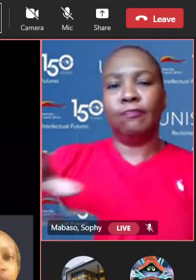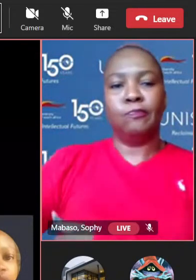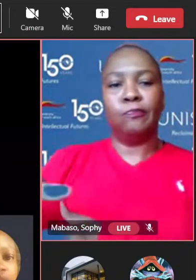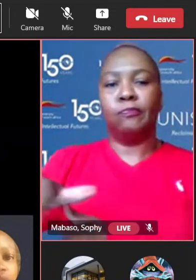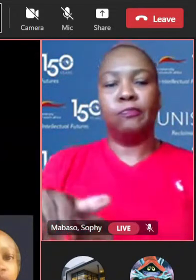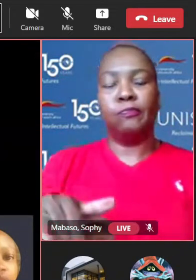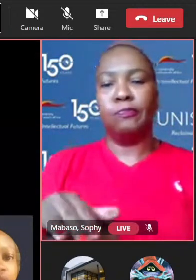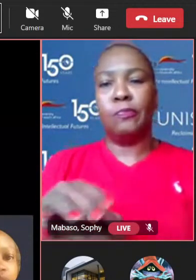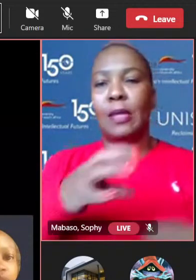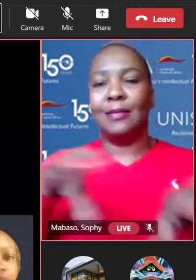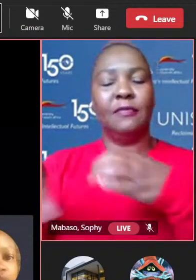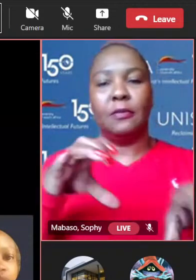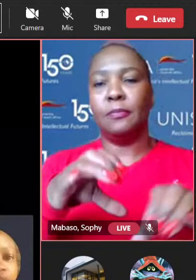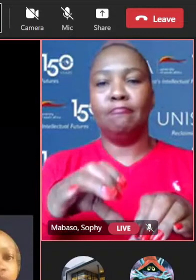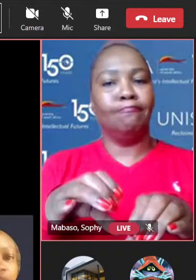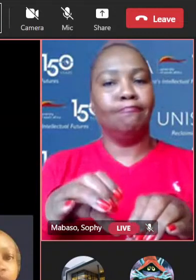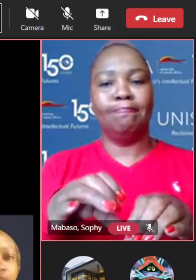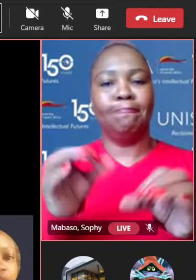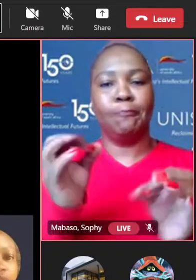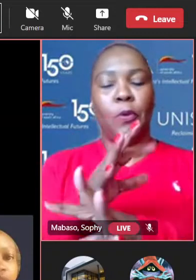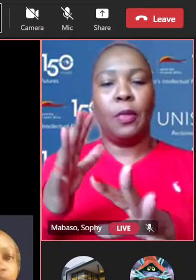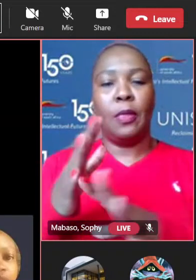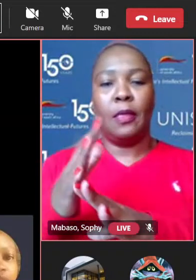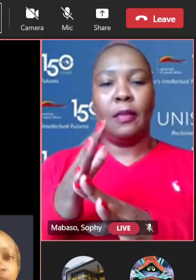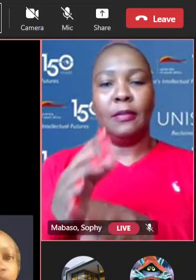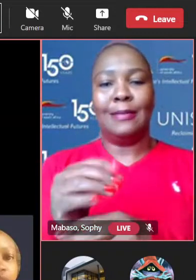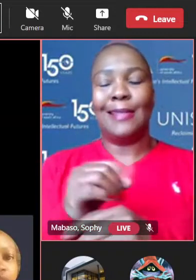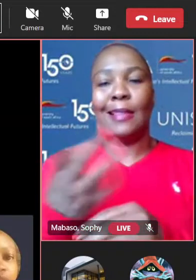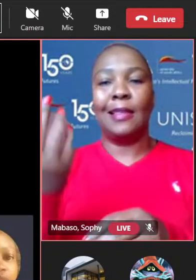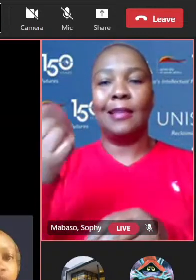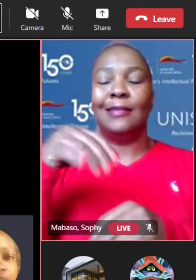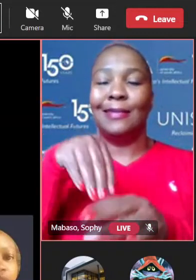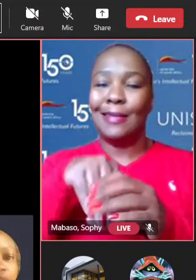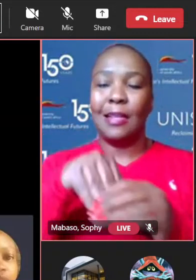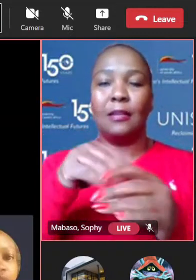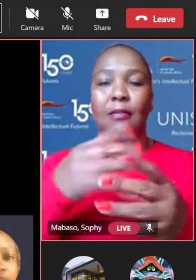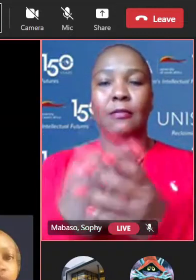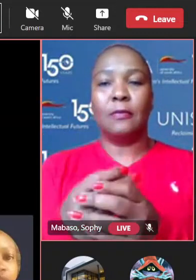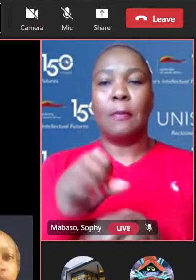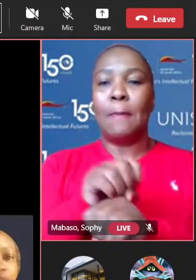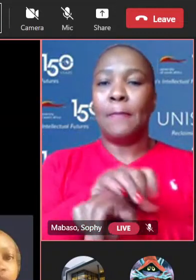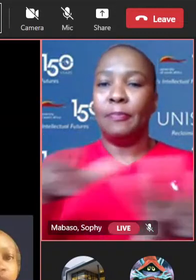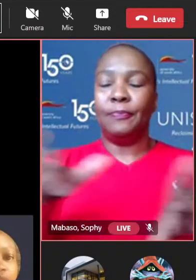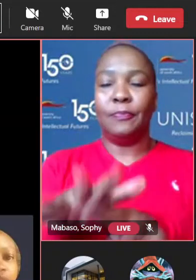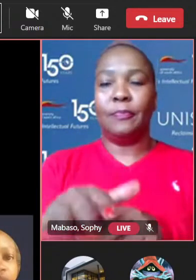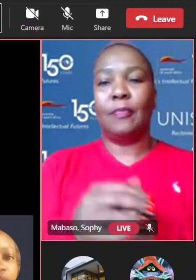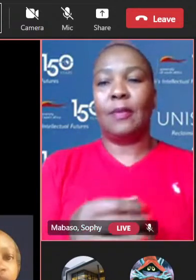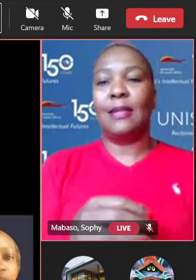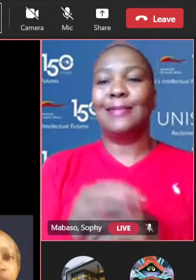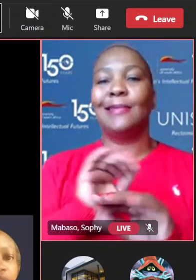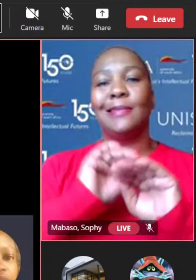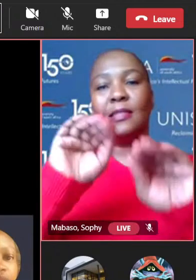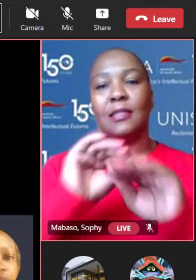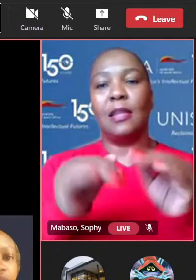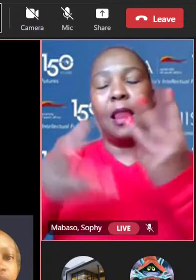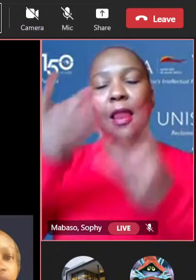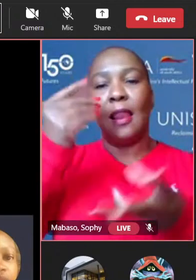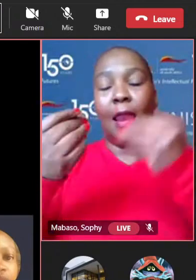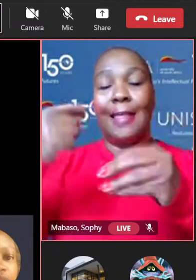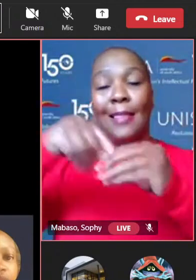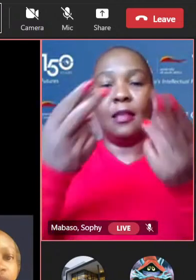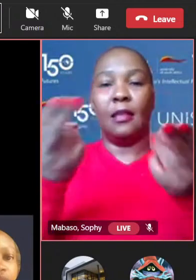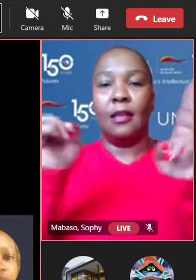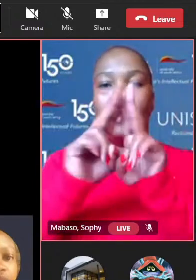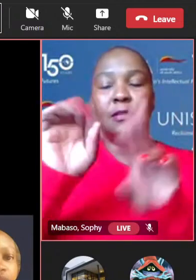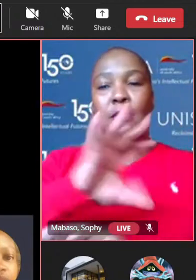activity, but are an integral part of mainstream teaching and learning within Unisa. It